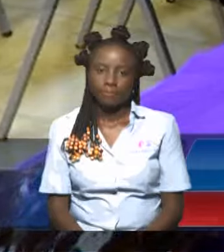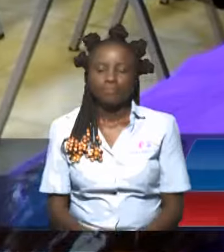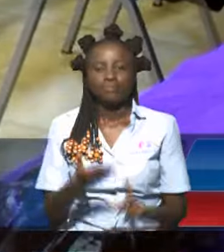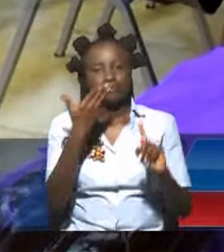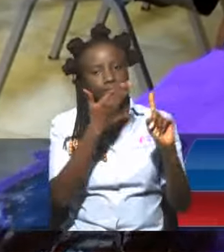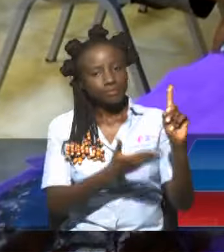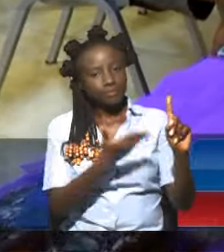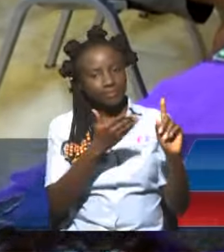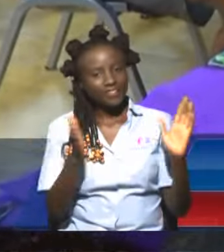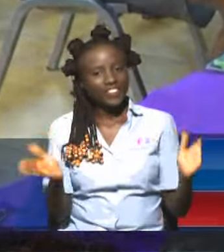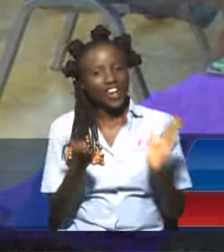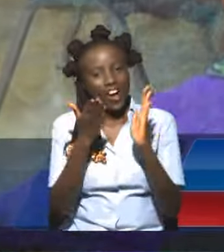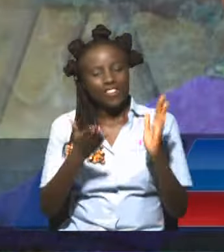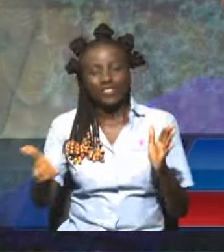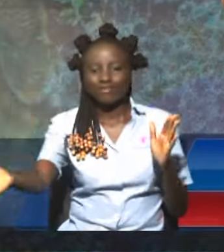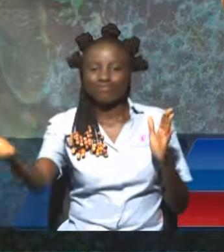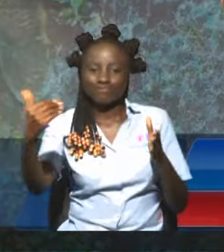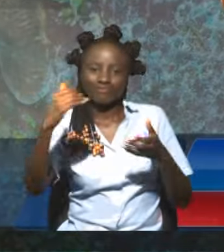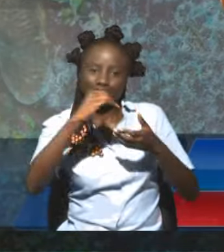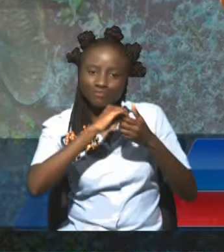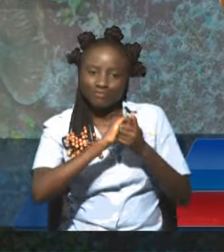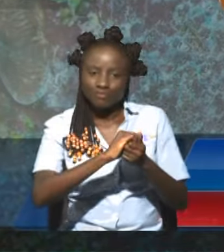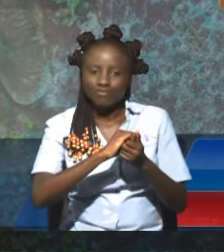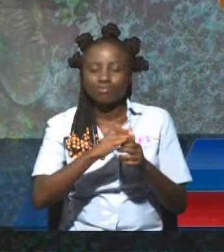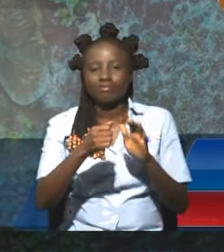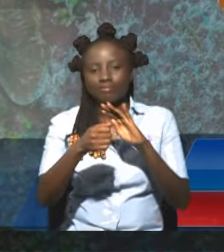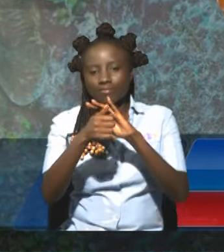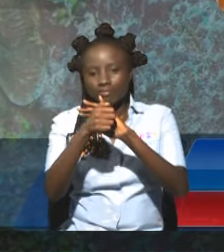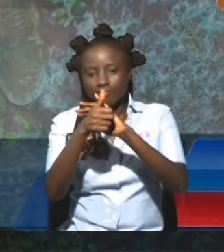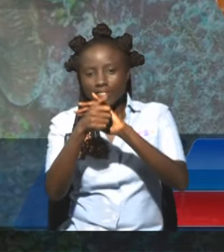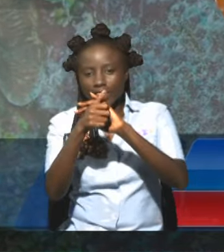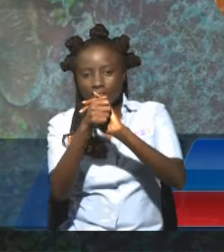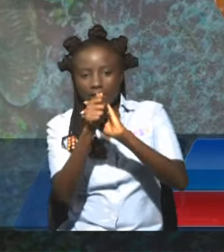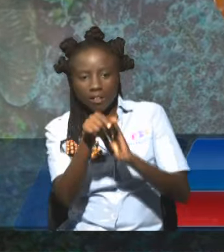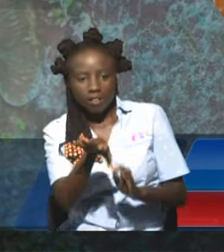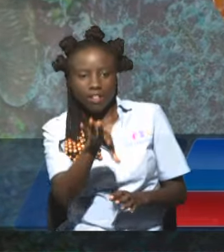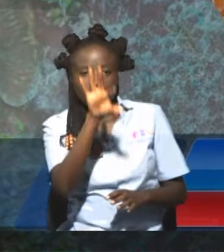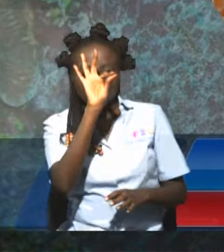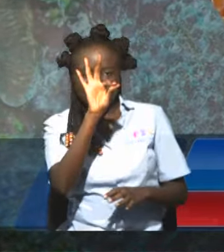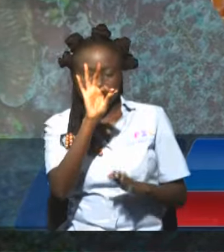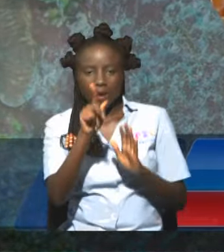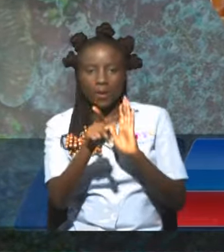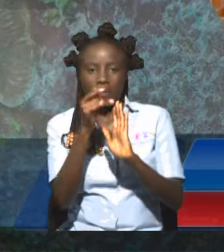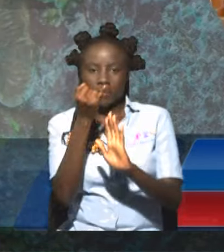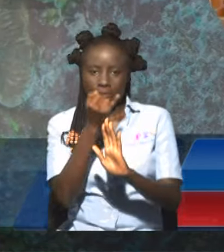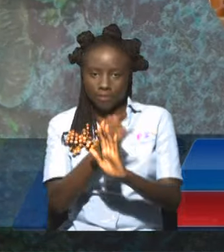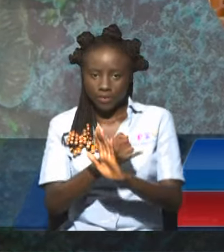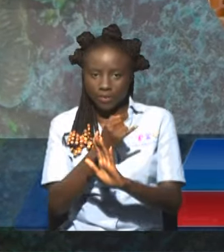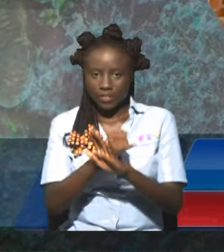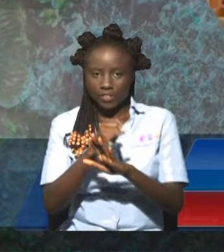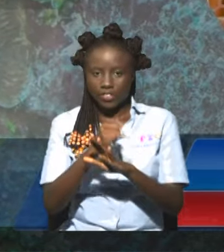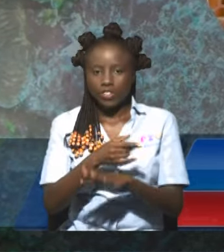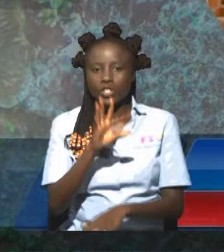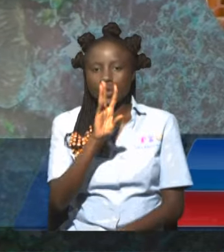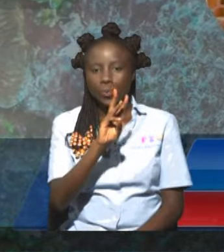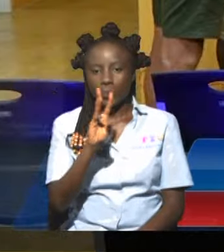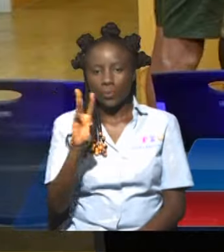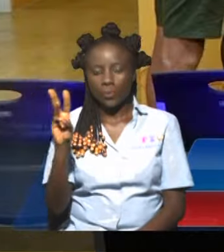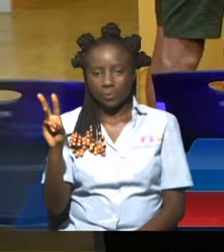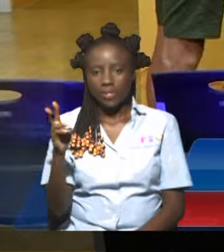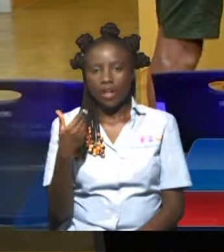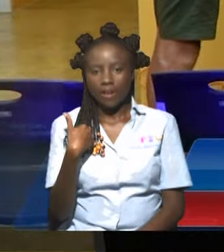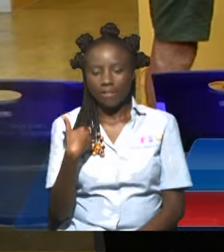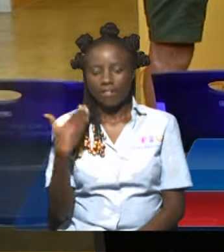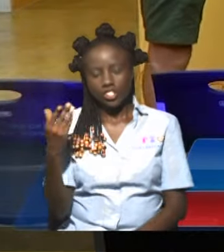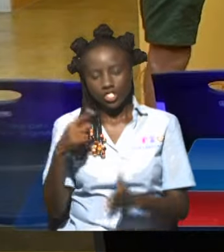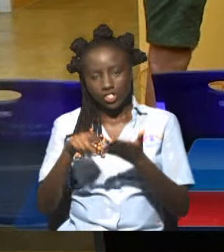engage in the Turtle Spotter Challenge, with all information shared on their website, speseas.org. It's as easy as sending us